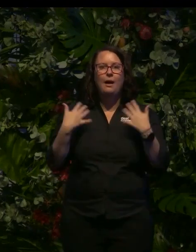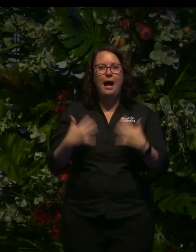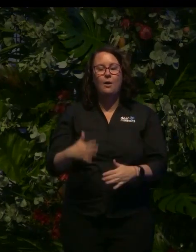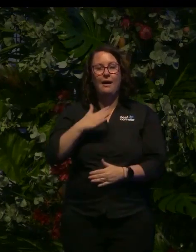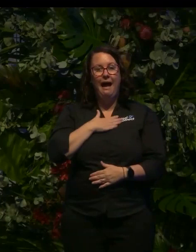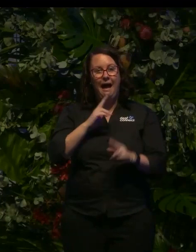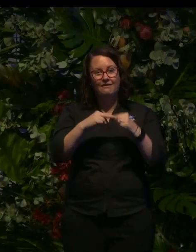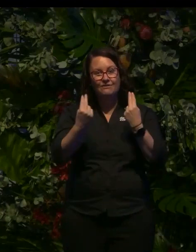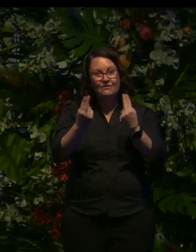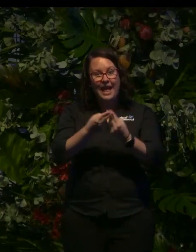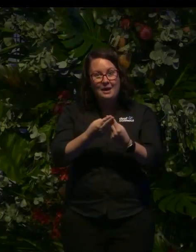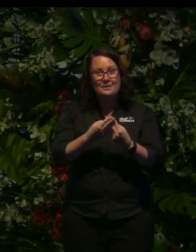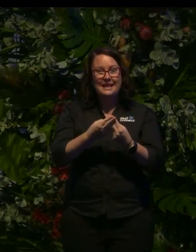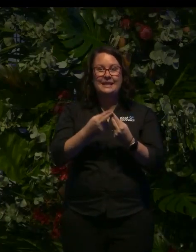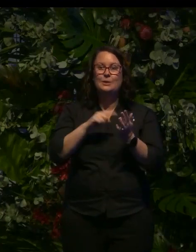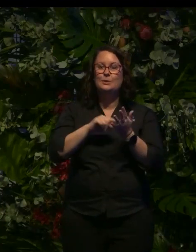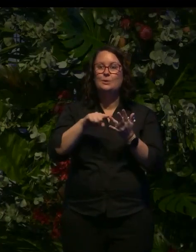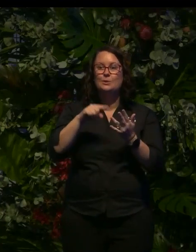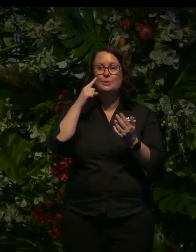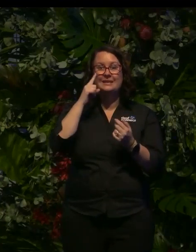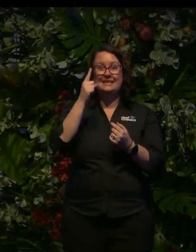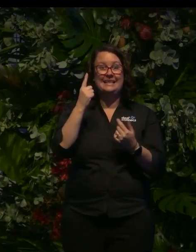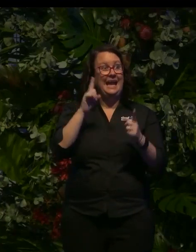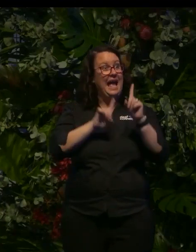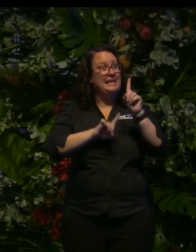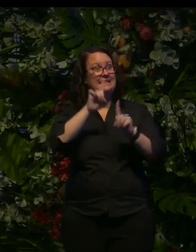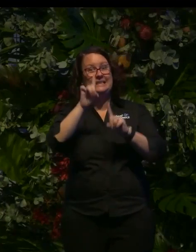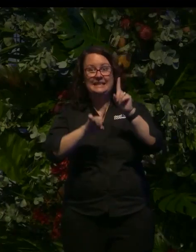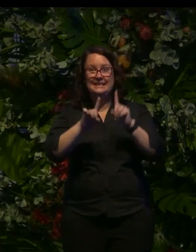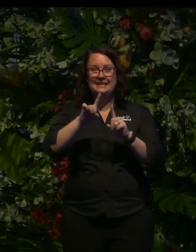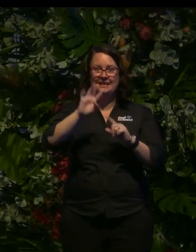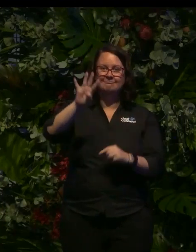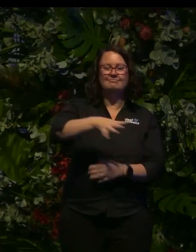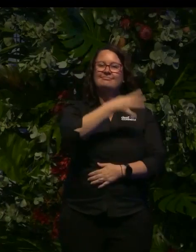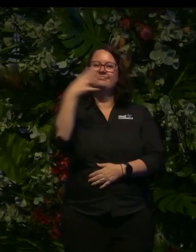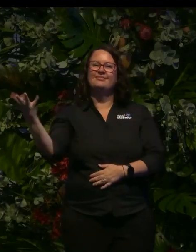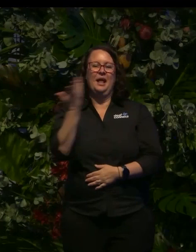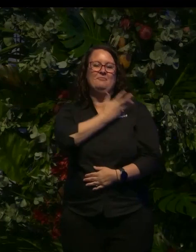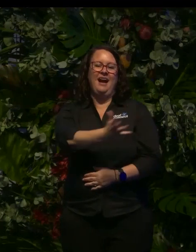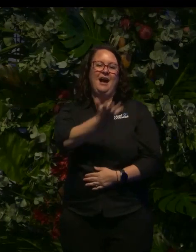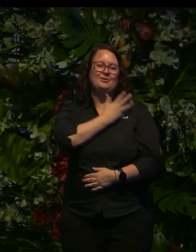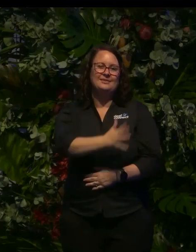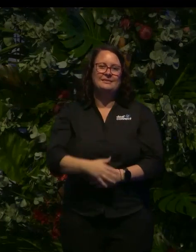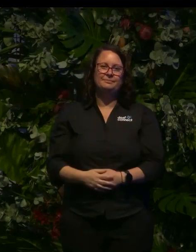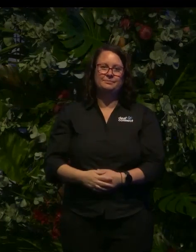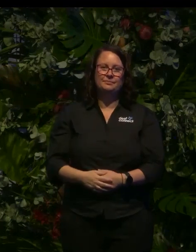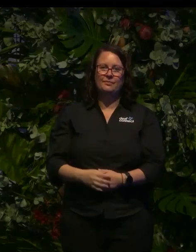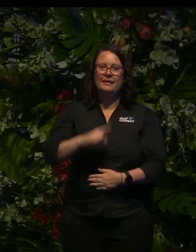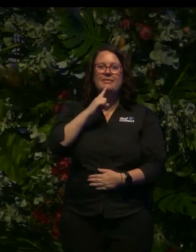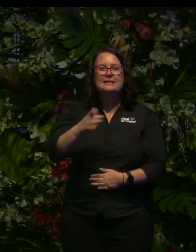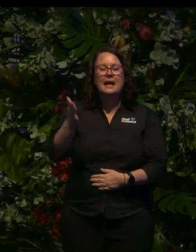our families to see a city colored and proud. And they said to me,